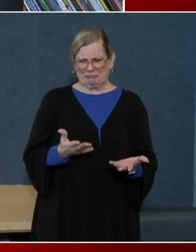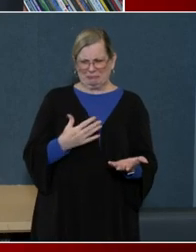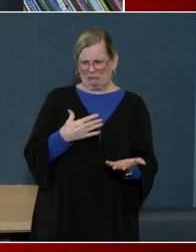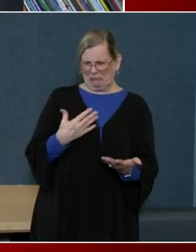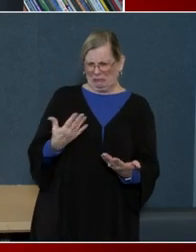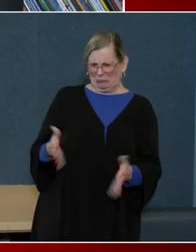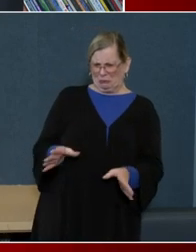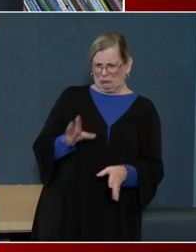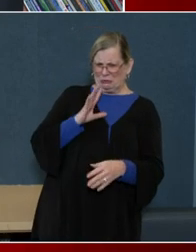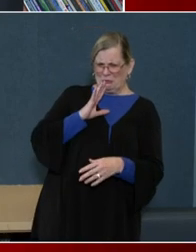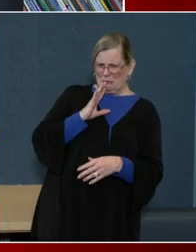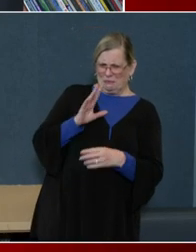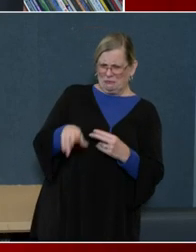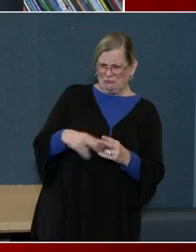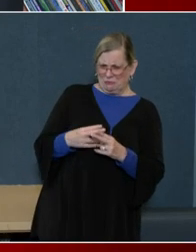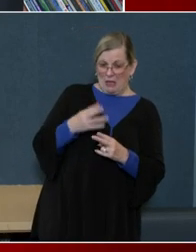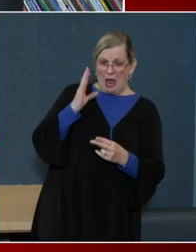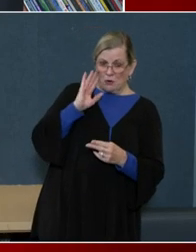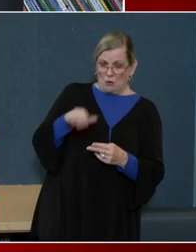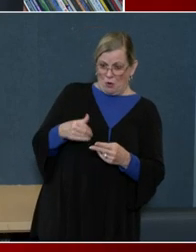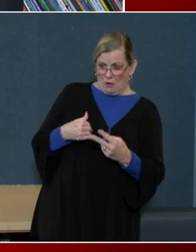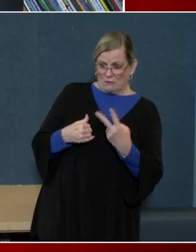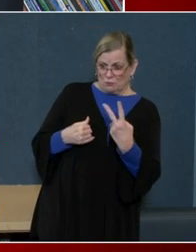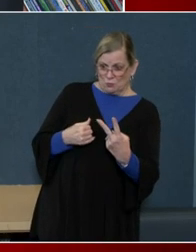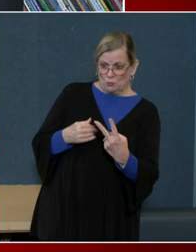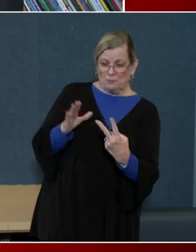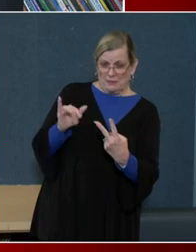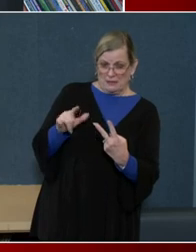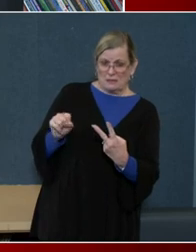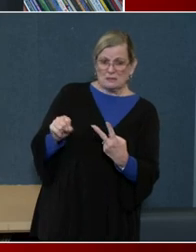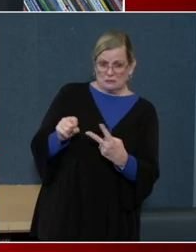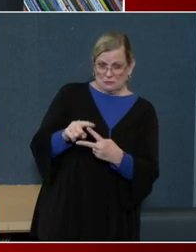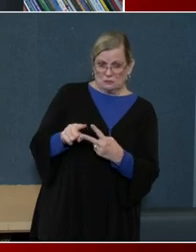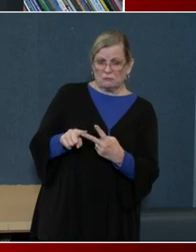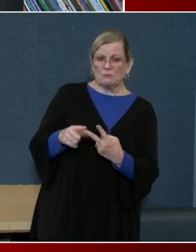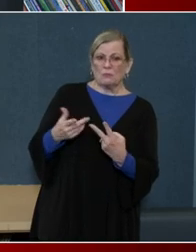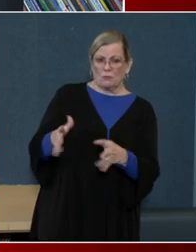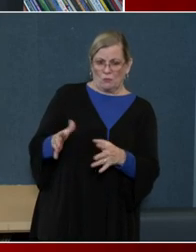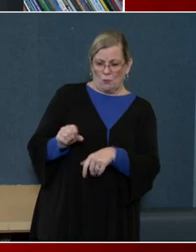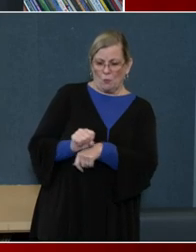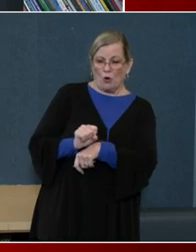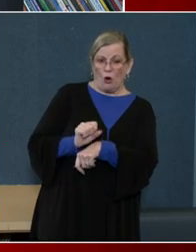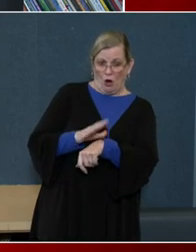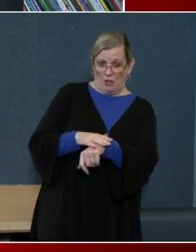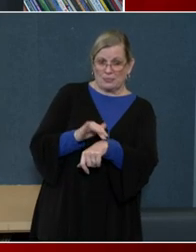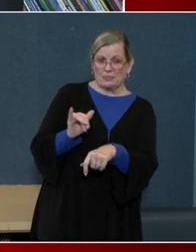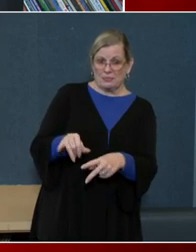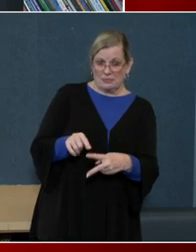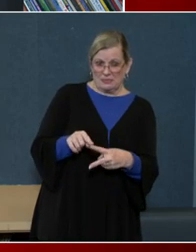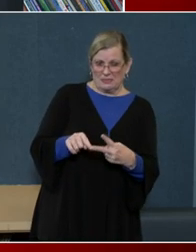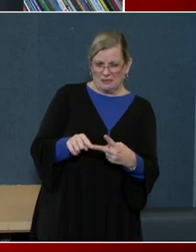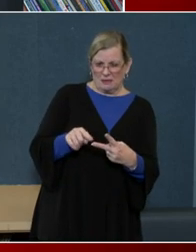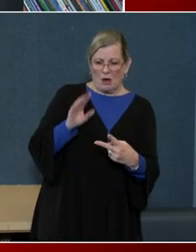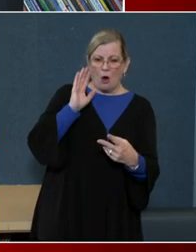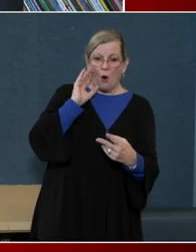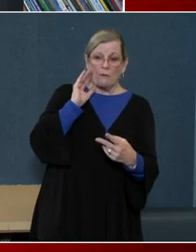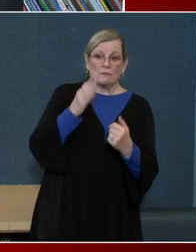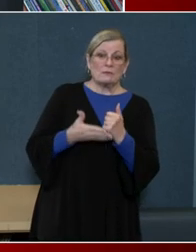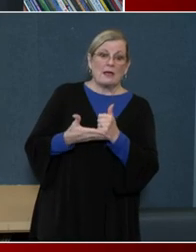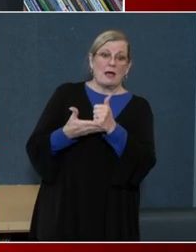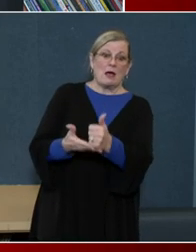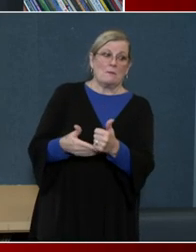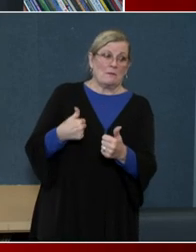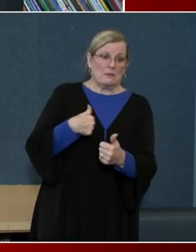other bills that Mr. McDuffie has introduced that we are working on, I'm hoping, in a couple of weeks One deals with the monuments